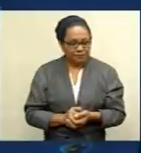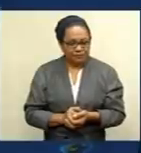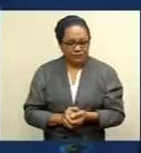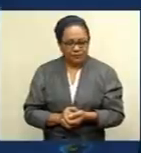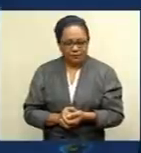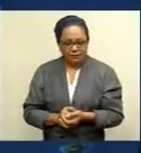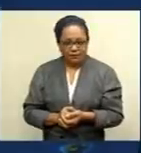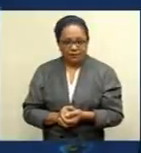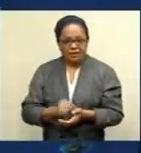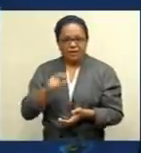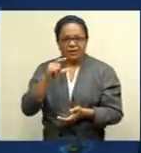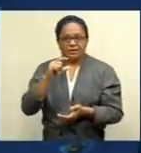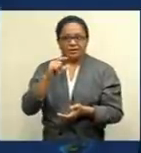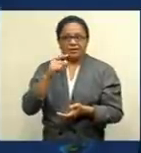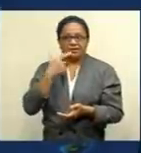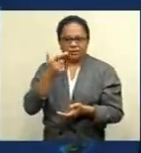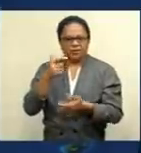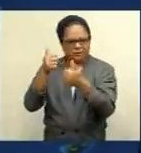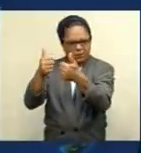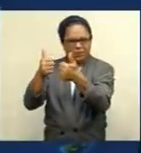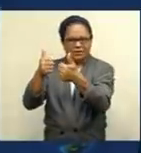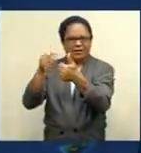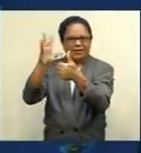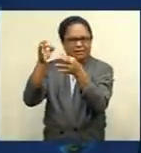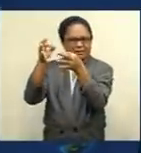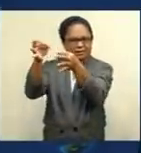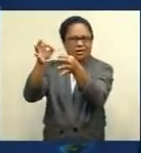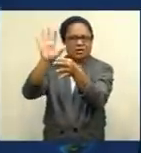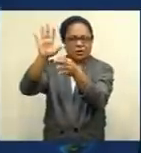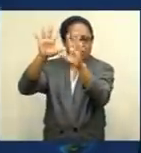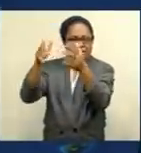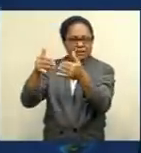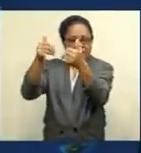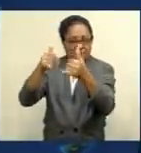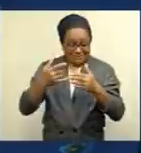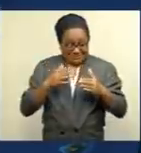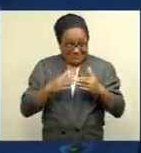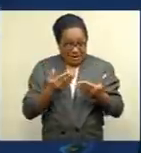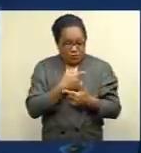cancelled World Cup. So, as I said, we are rebuilding again.